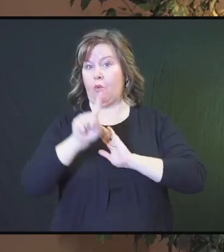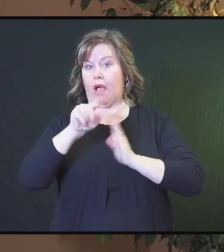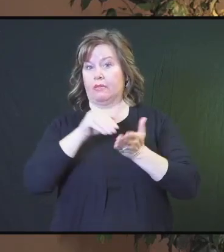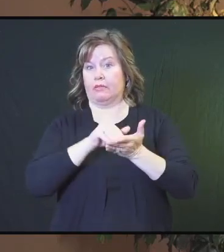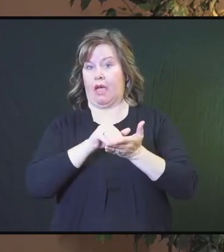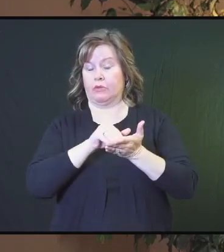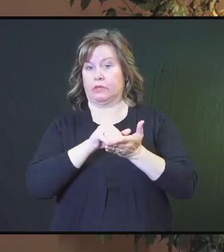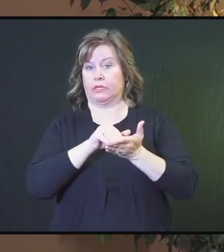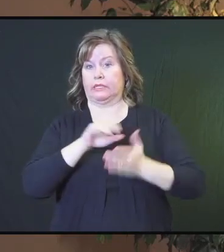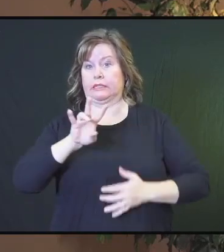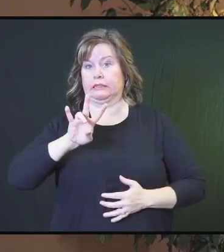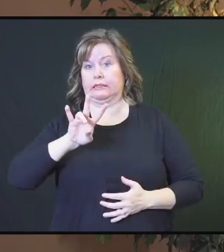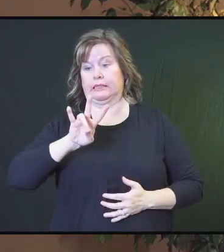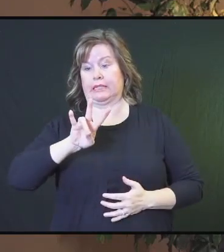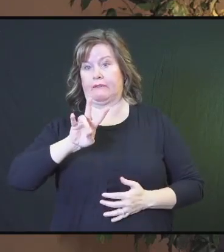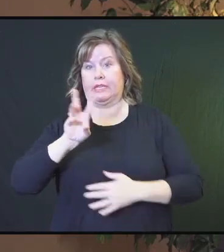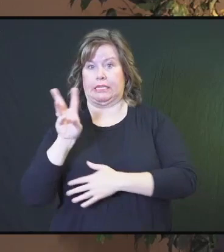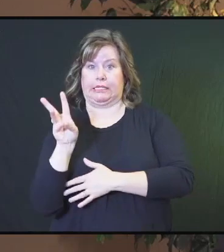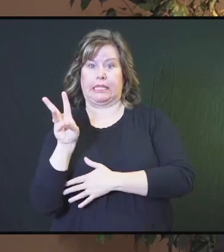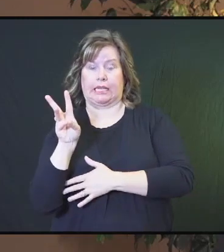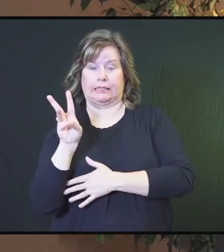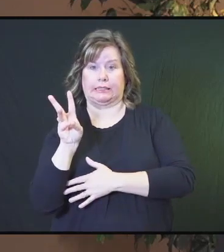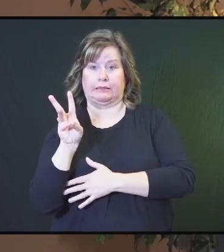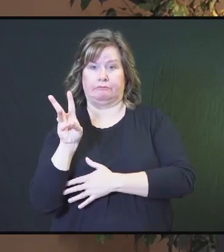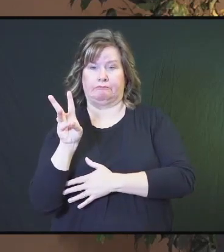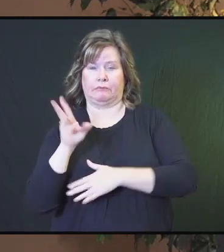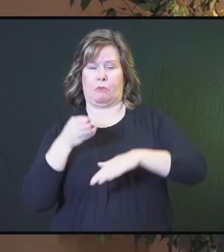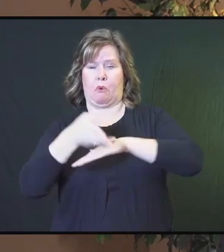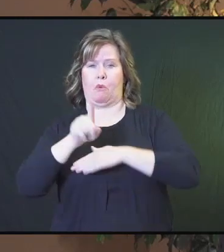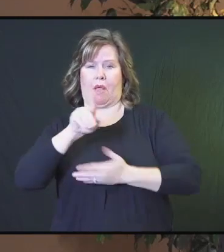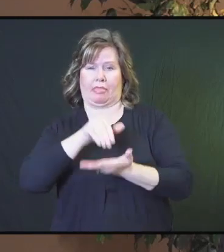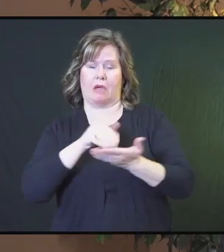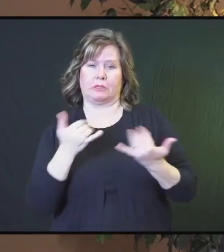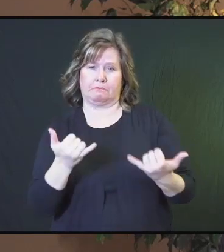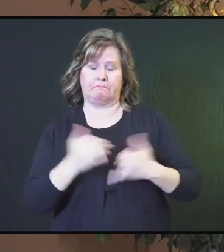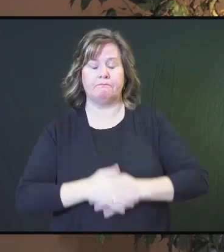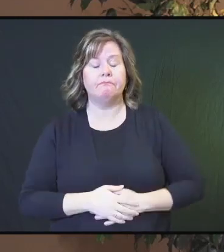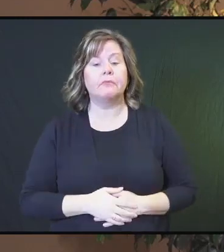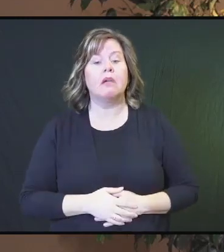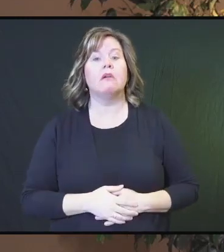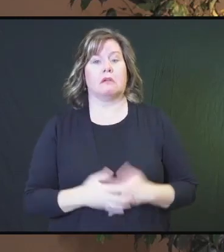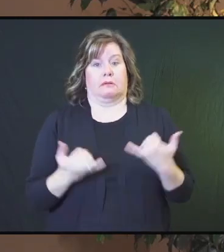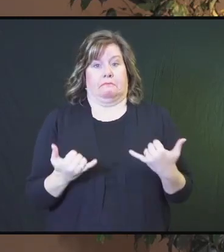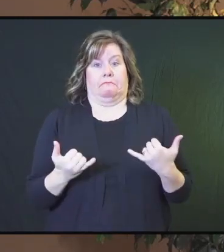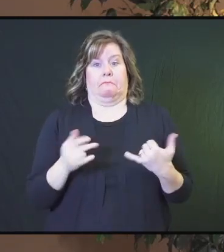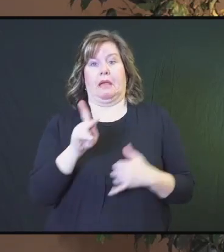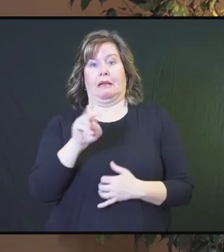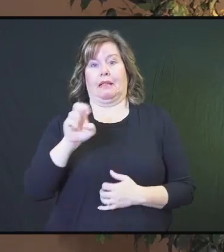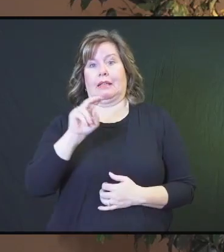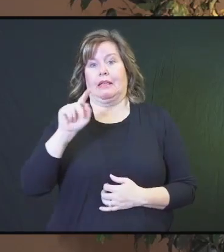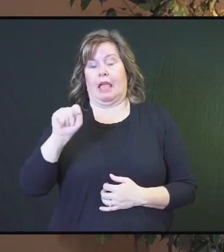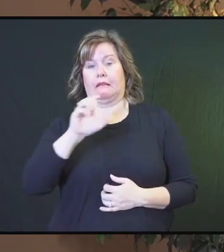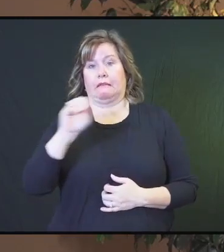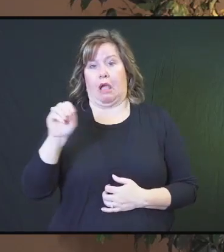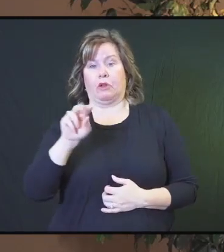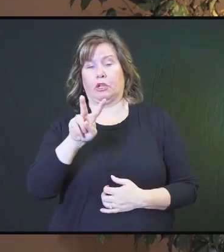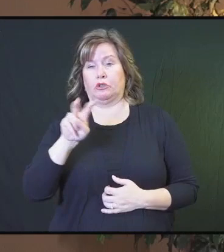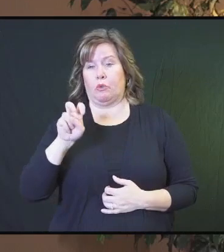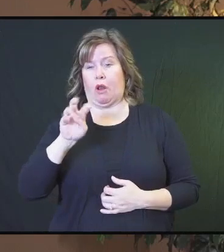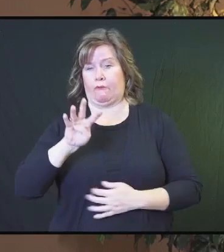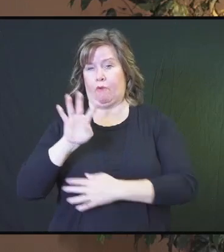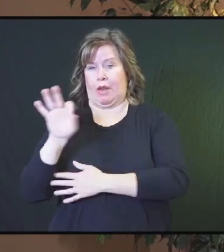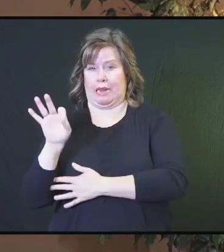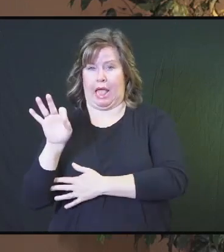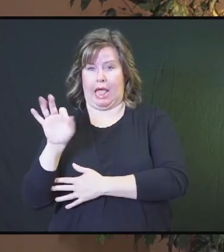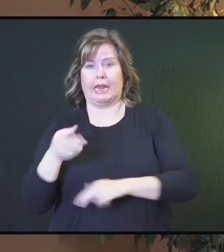the 1,000 mark. Here in Kent County, we're now up to 249 COVID-19 positive cases, which is an increase of